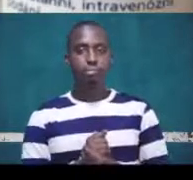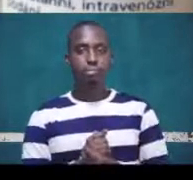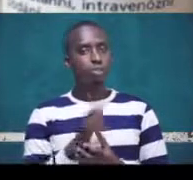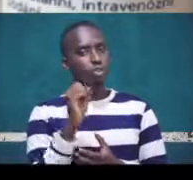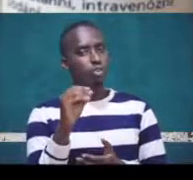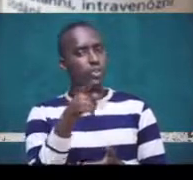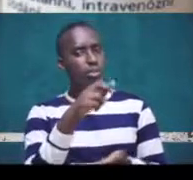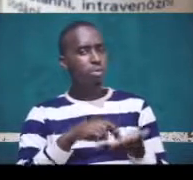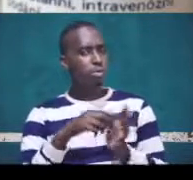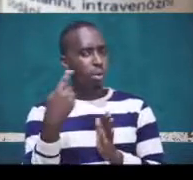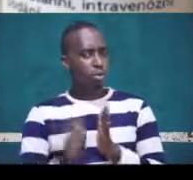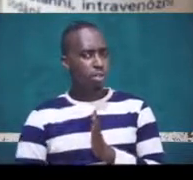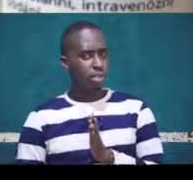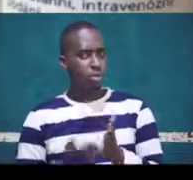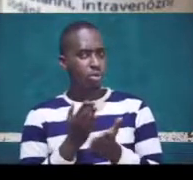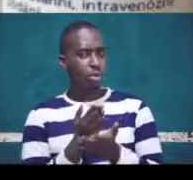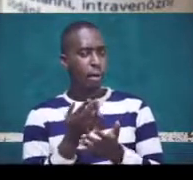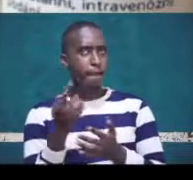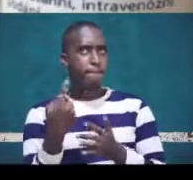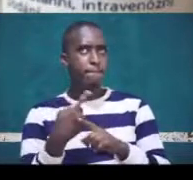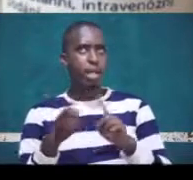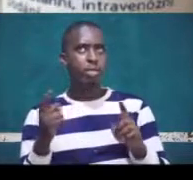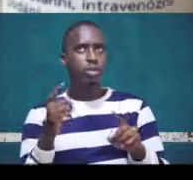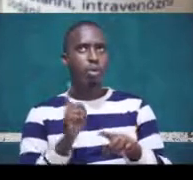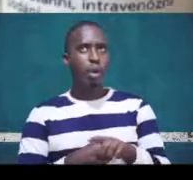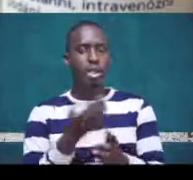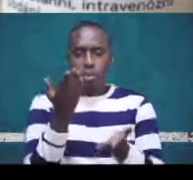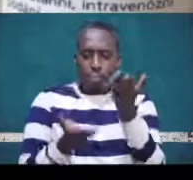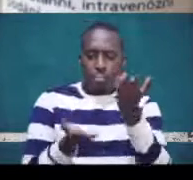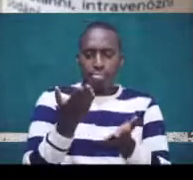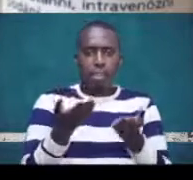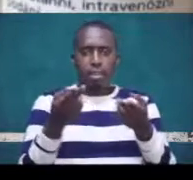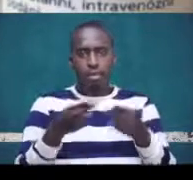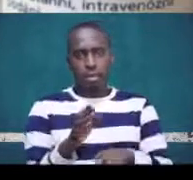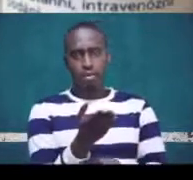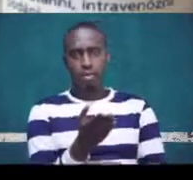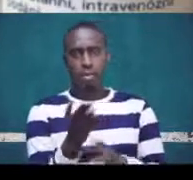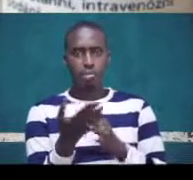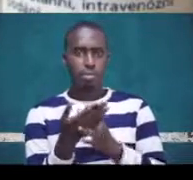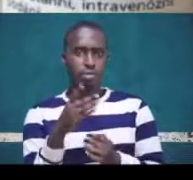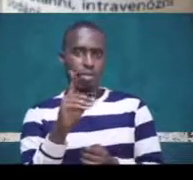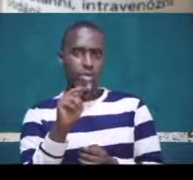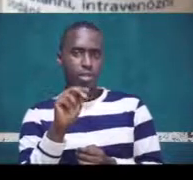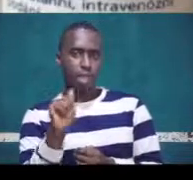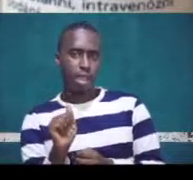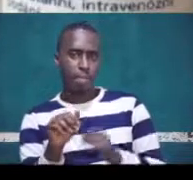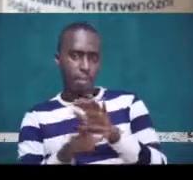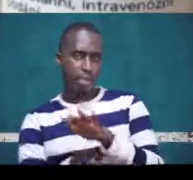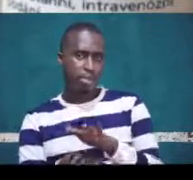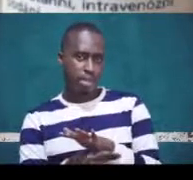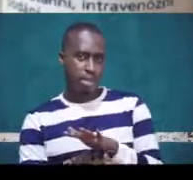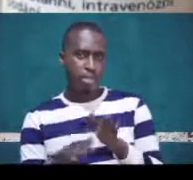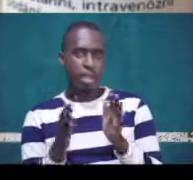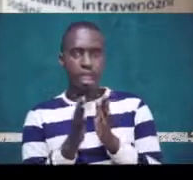So what does this mean? That when comparisons have been made between the DNA bases